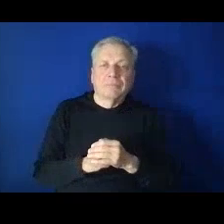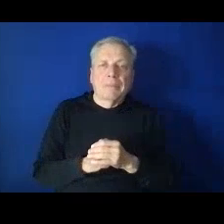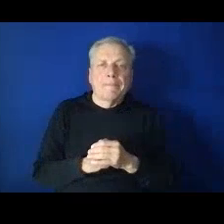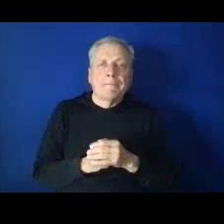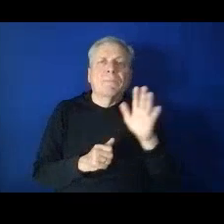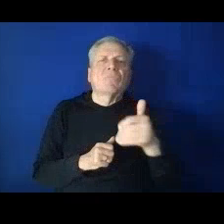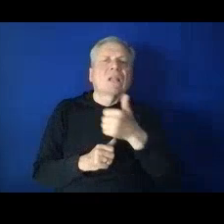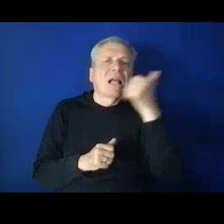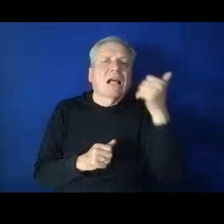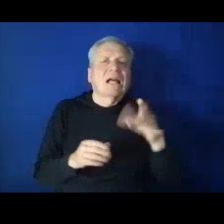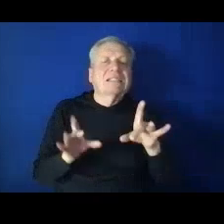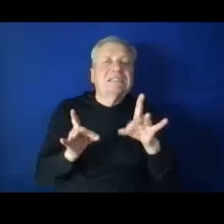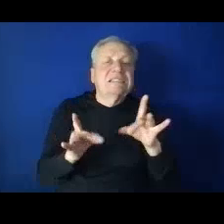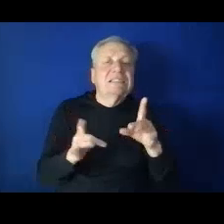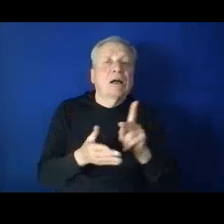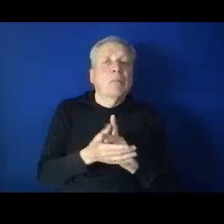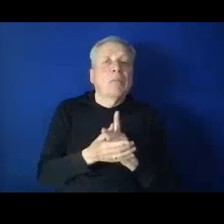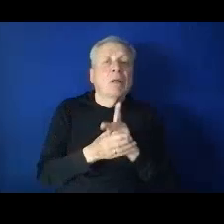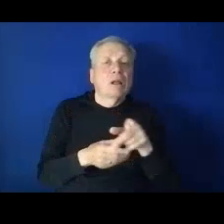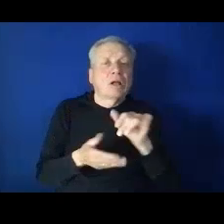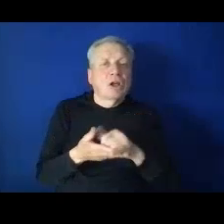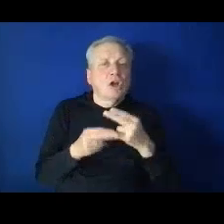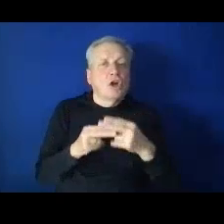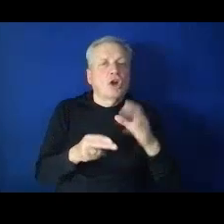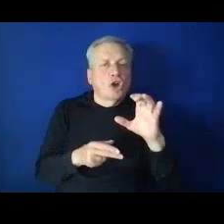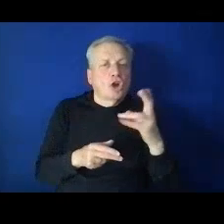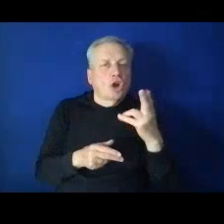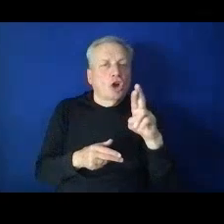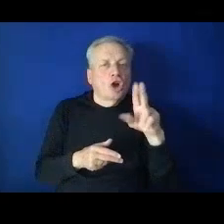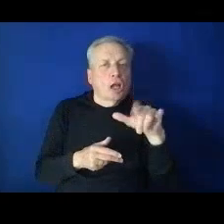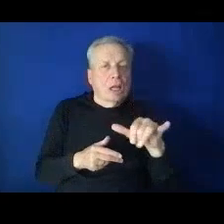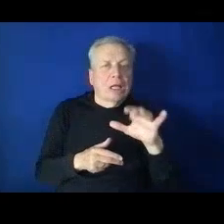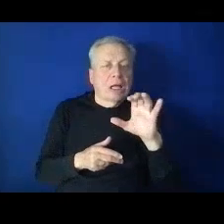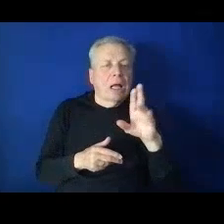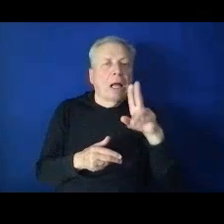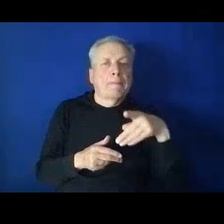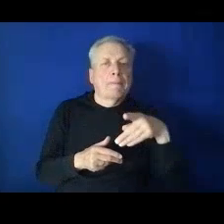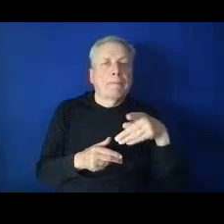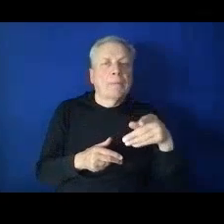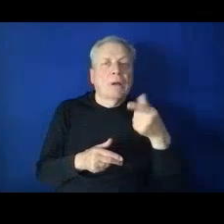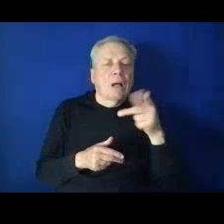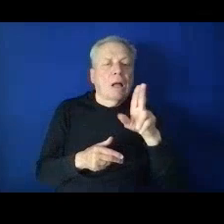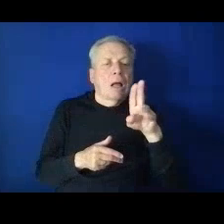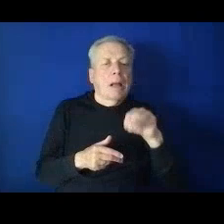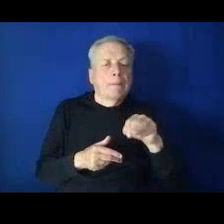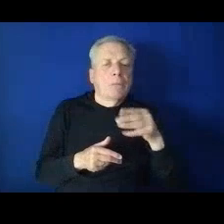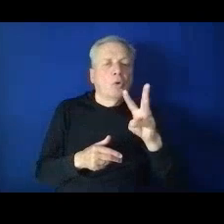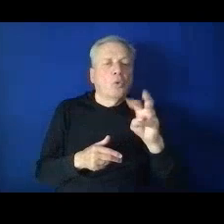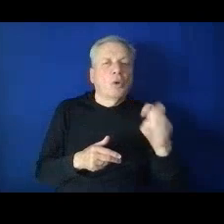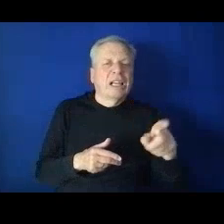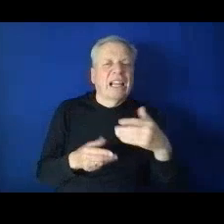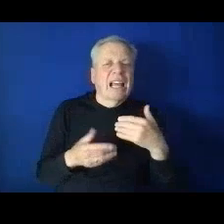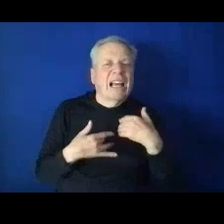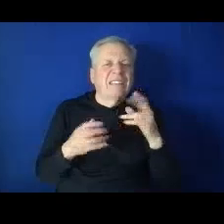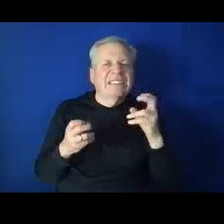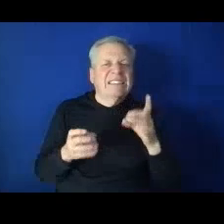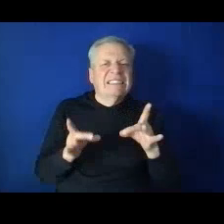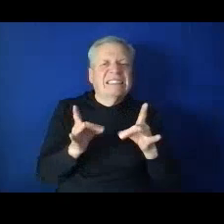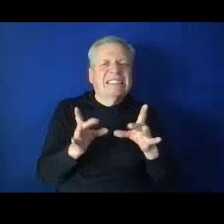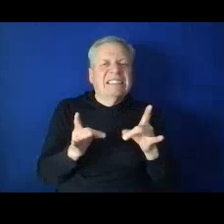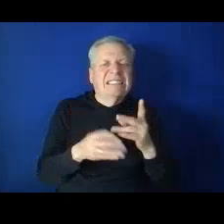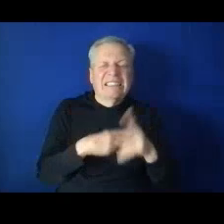Another sticky plant is curly cup gumweed. Curly cup gumweed has a sticky kind